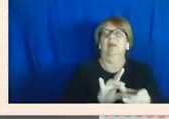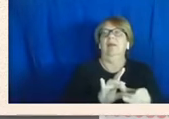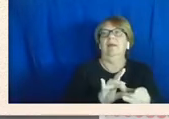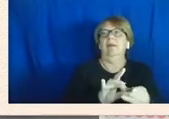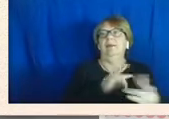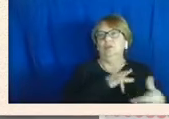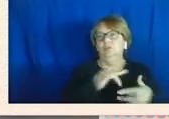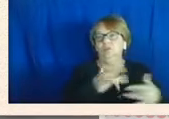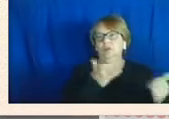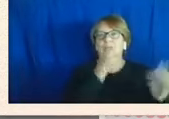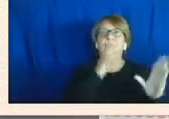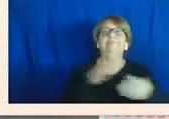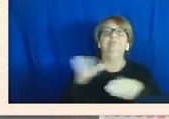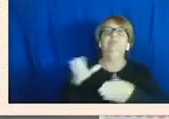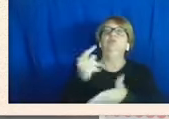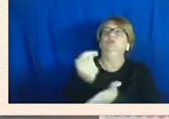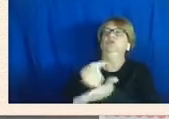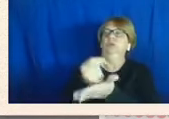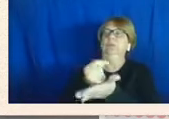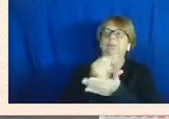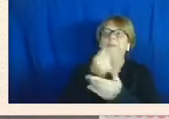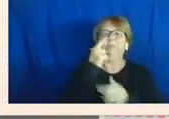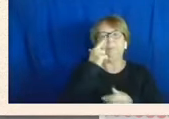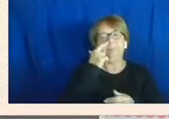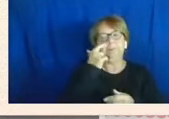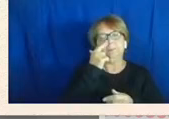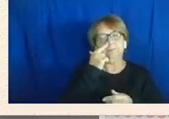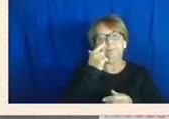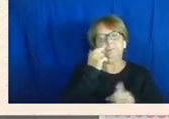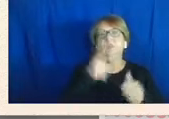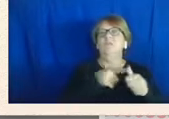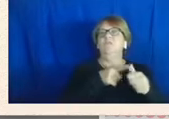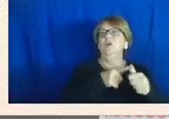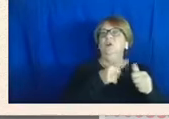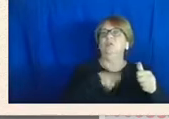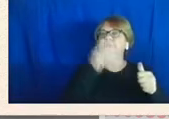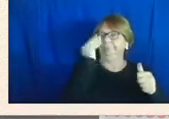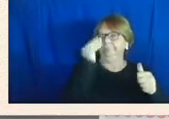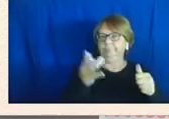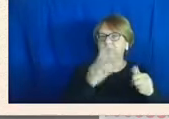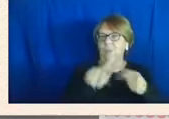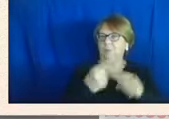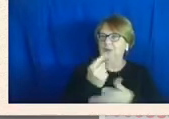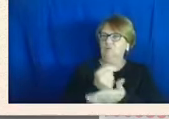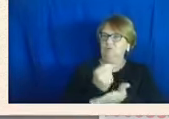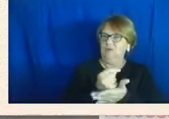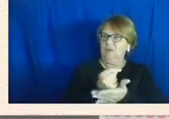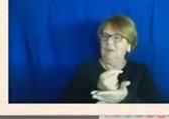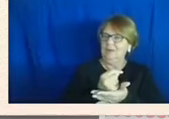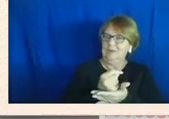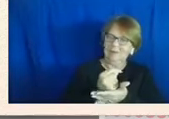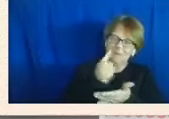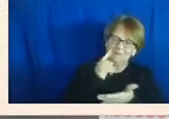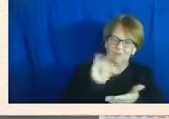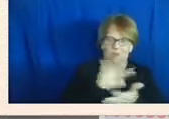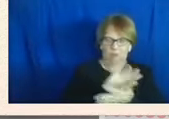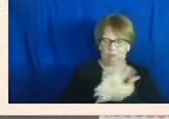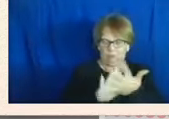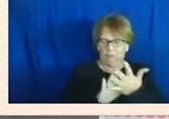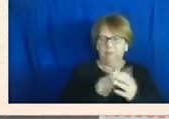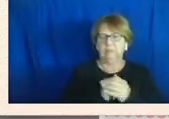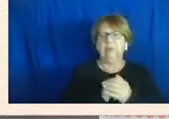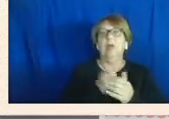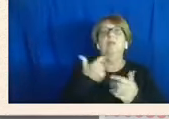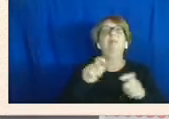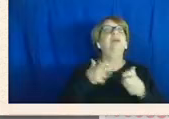here. But the first thing that I need to note to you about treating these concerns is that the biggest problem with anxiety is that people don't notice